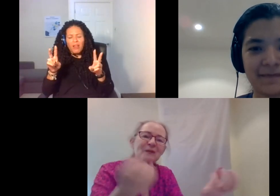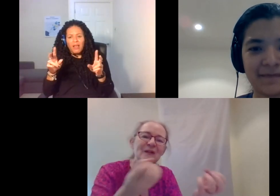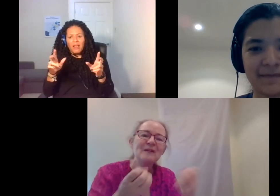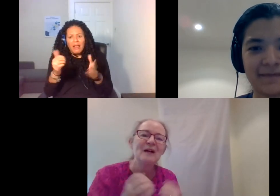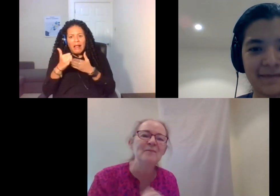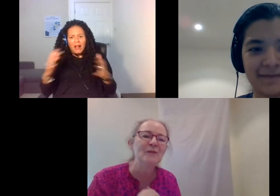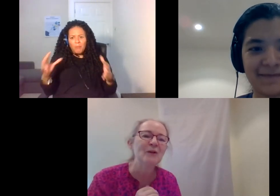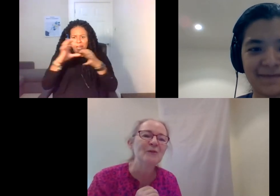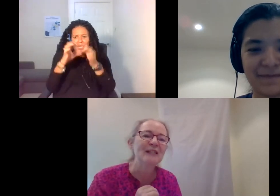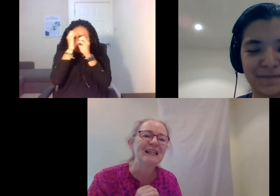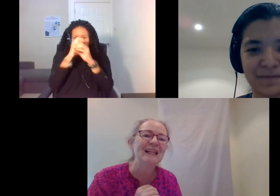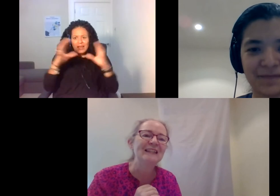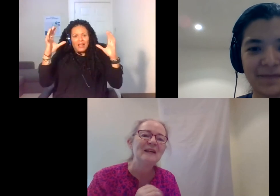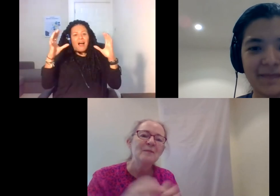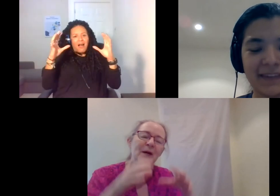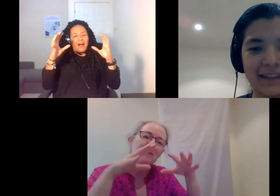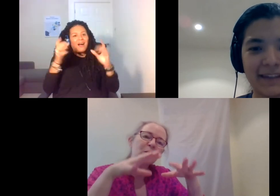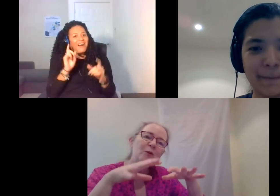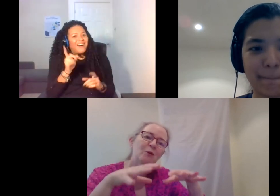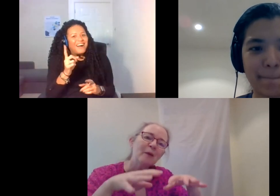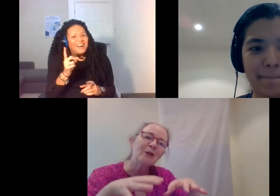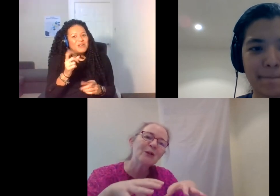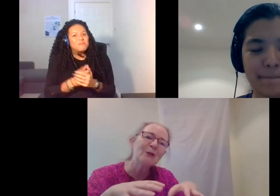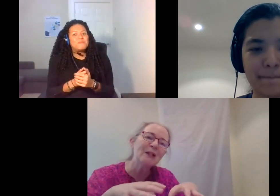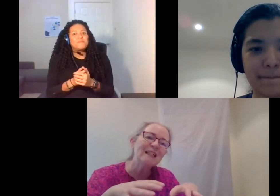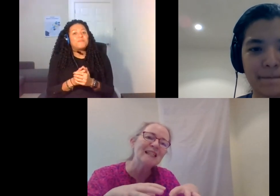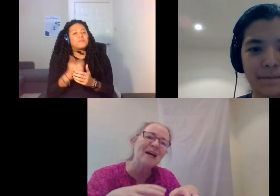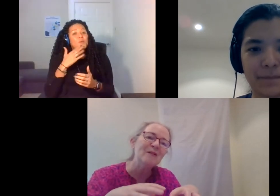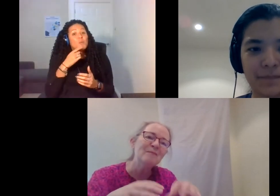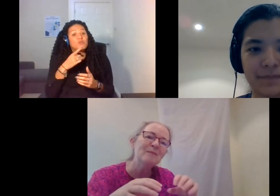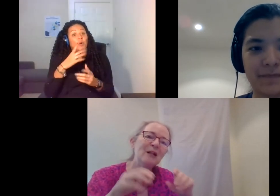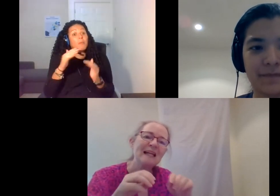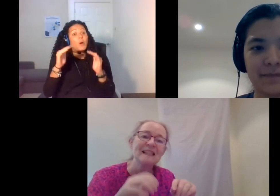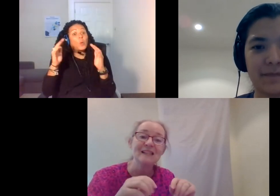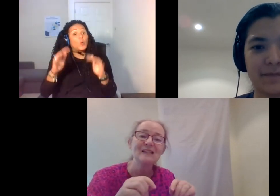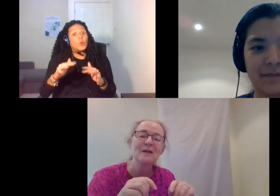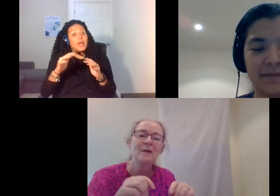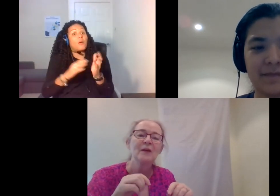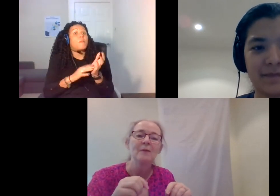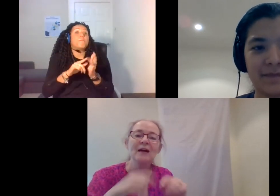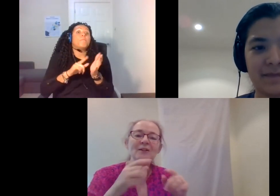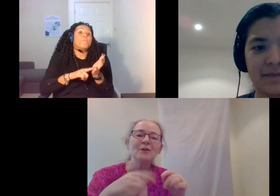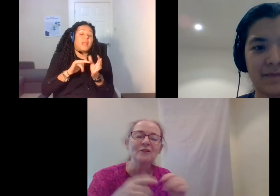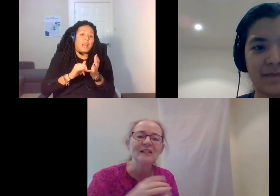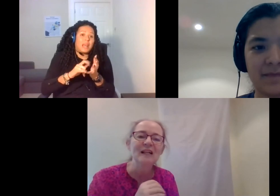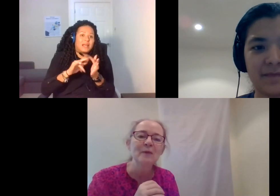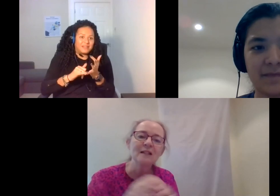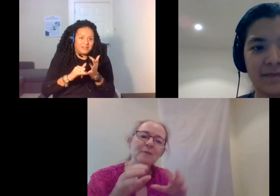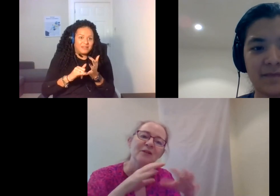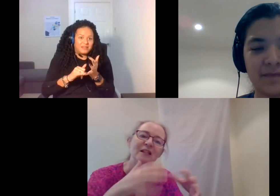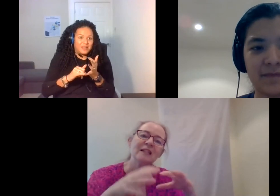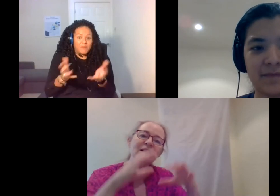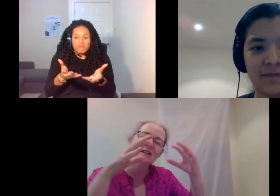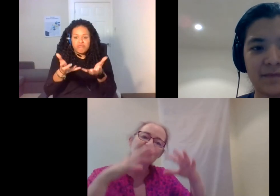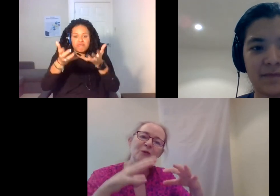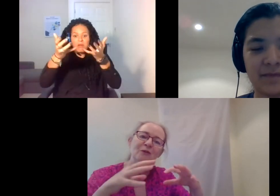feel what you were saying. But when you were talking about cooling down molasses, that's one of the things I picked up in